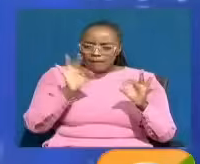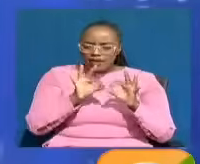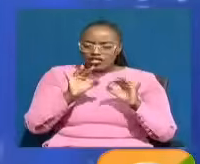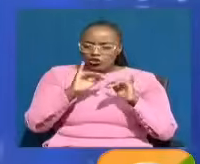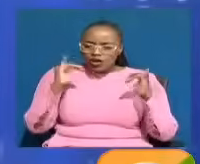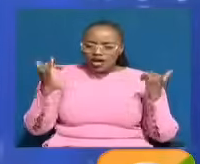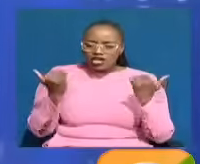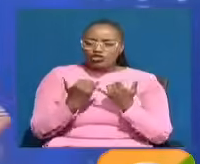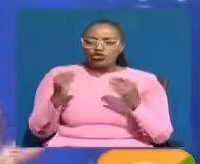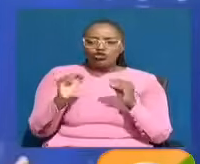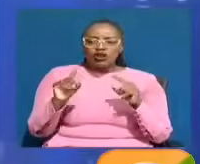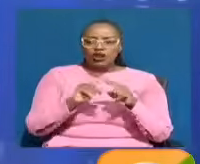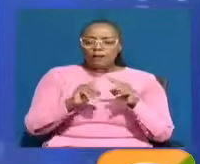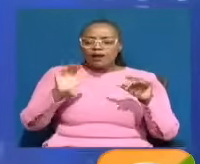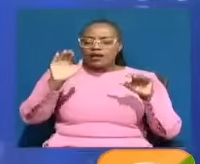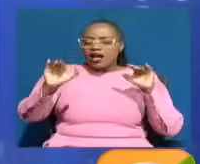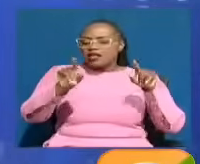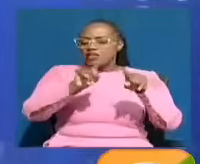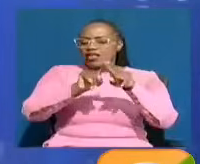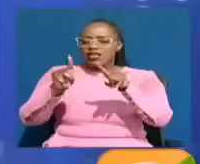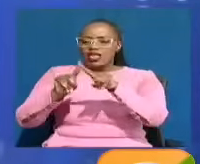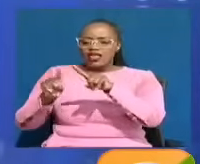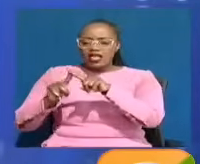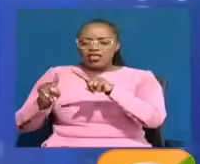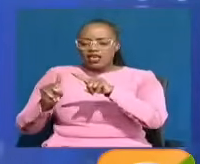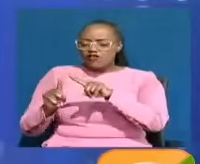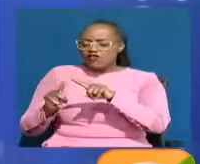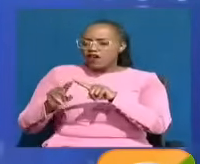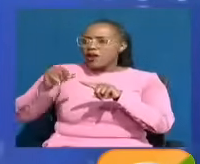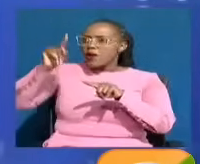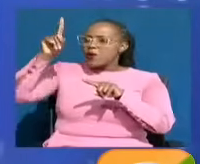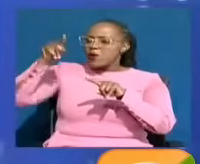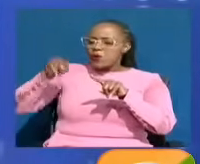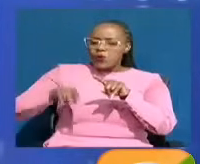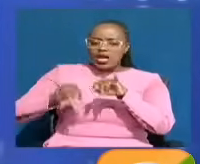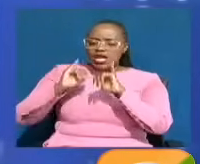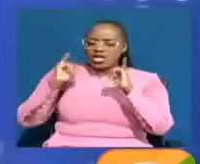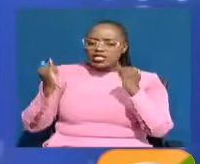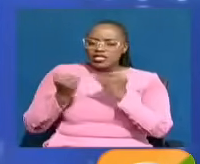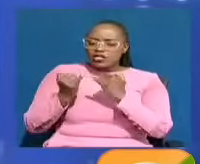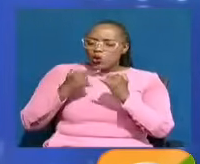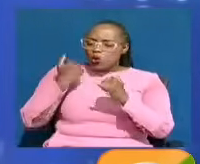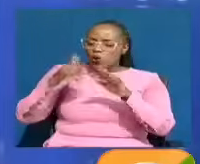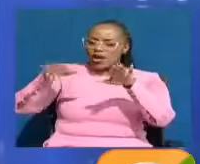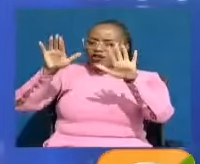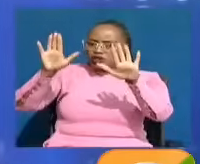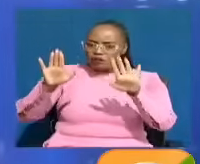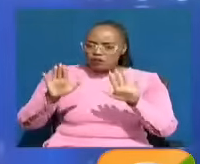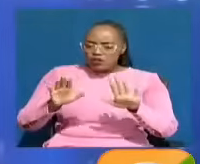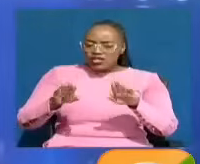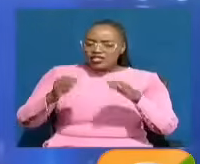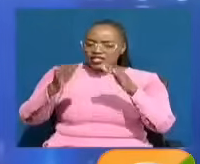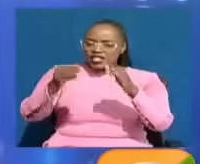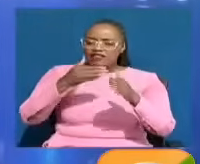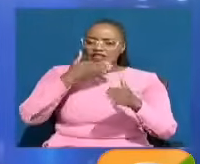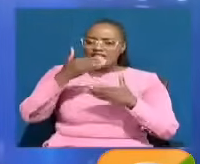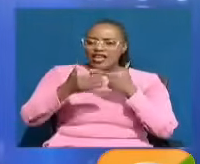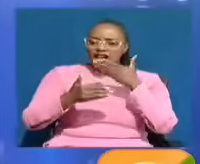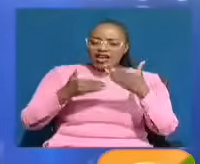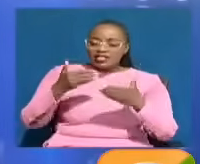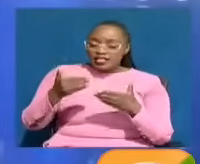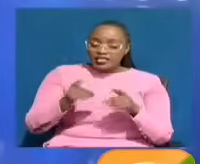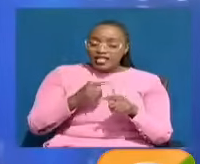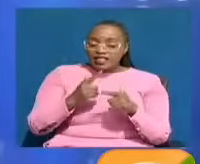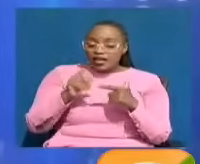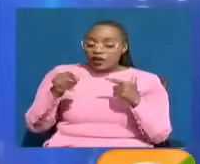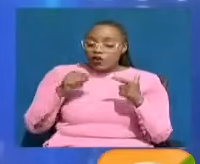institution. We're asking to a variety of institutions who are critical in giving those answers. Then